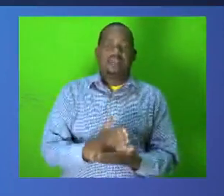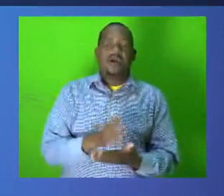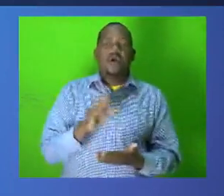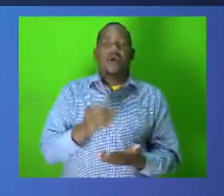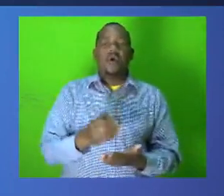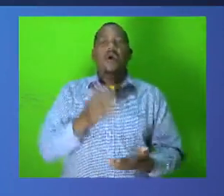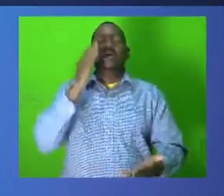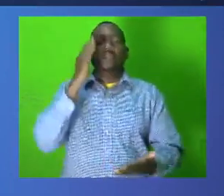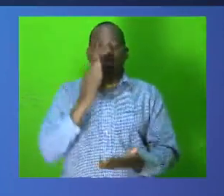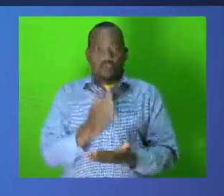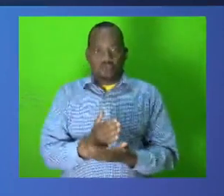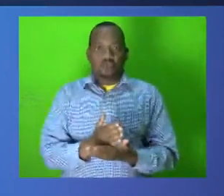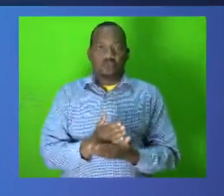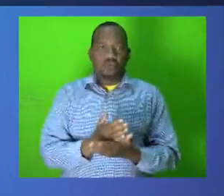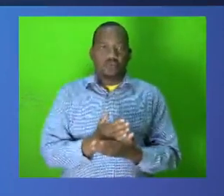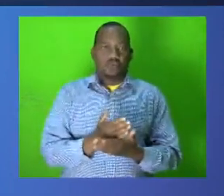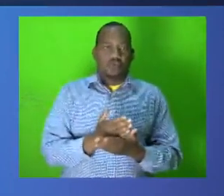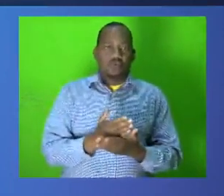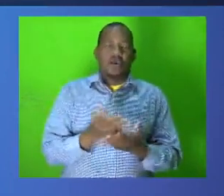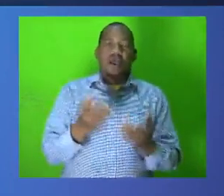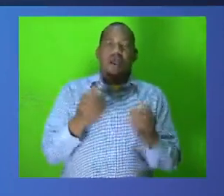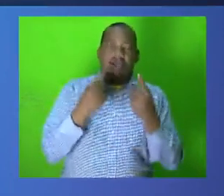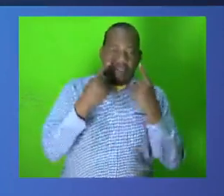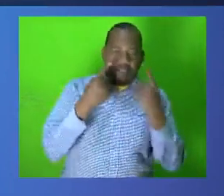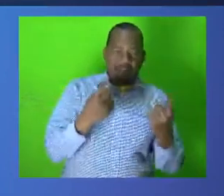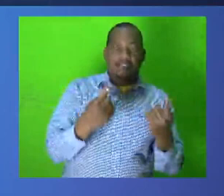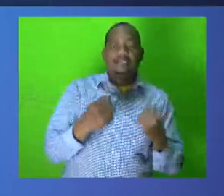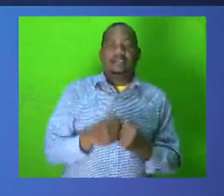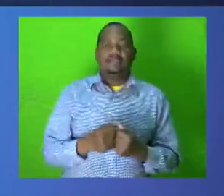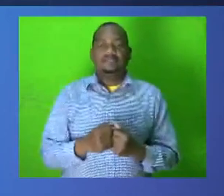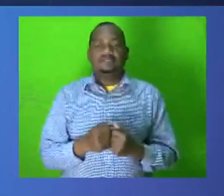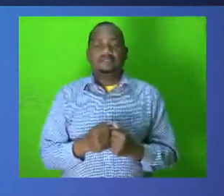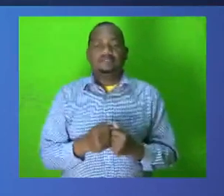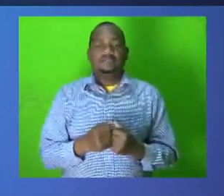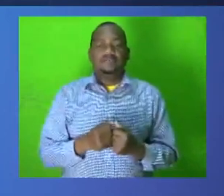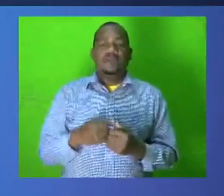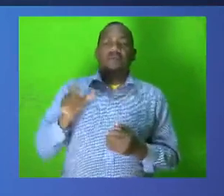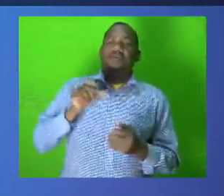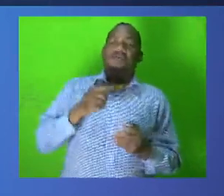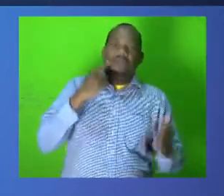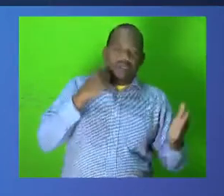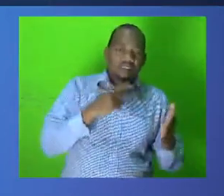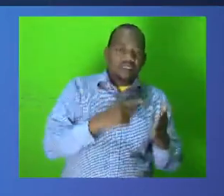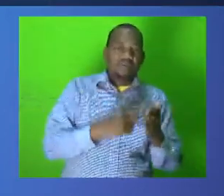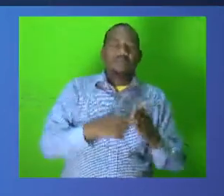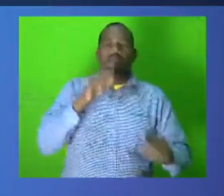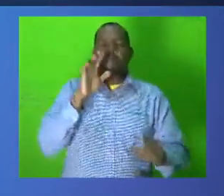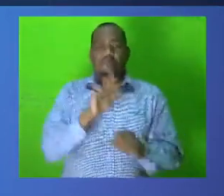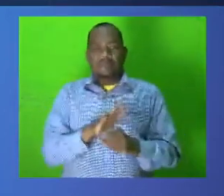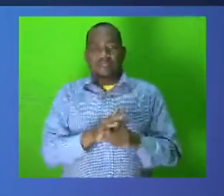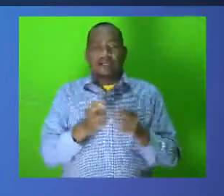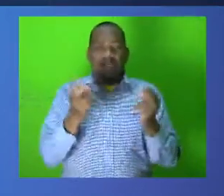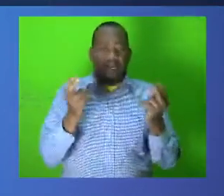indicators, my dear student. Example of these types of research. Many countries in the world are locked